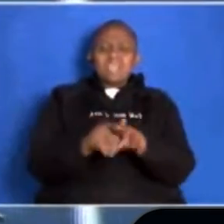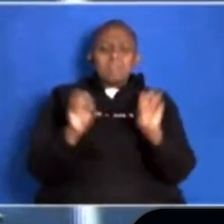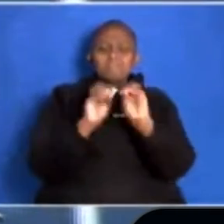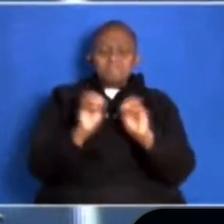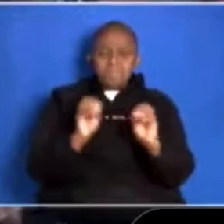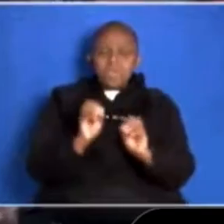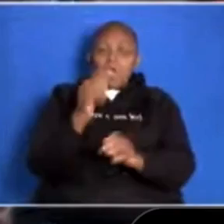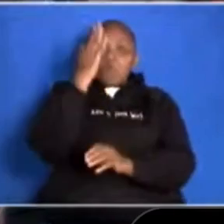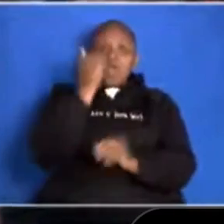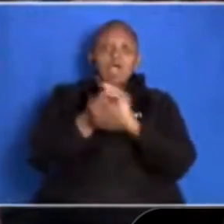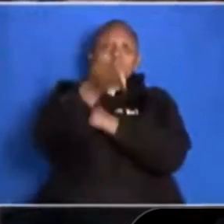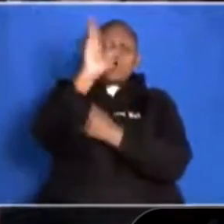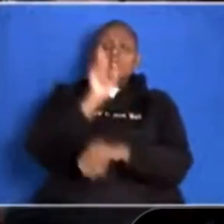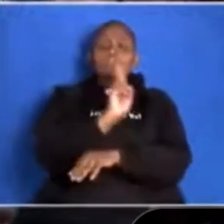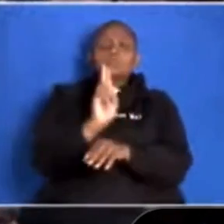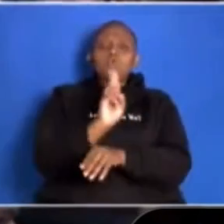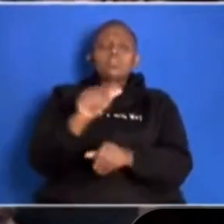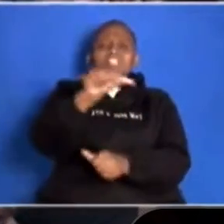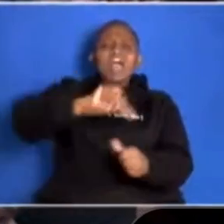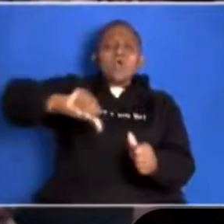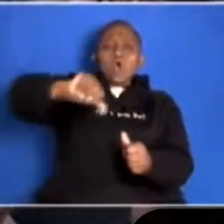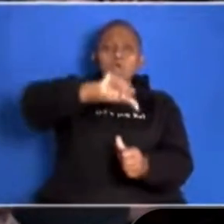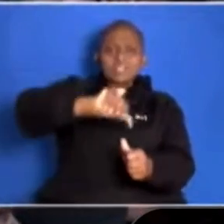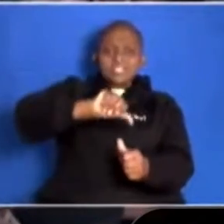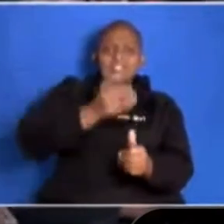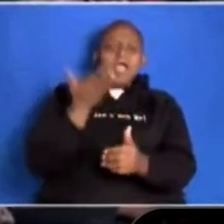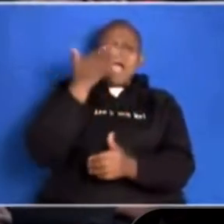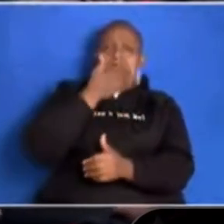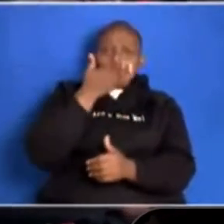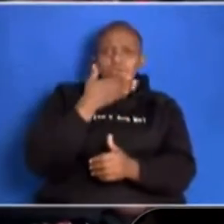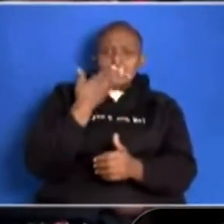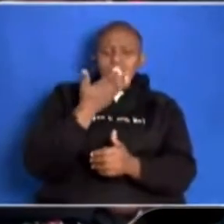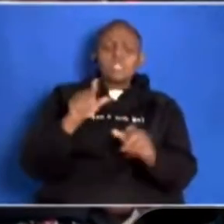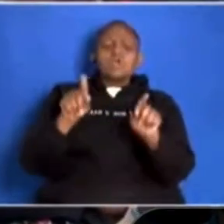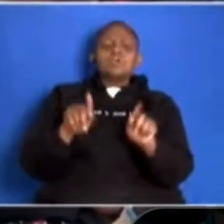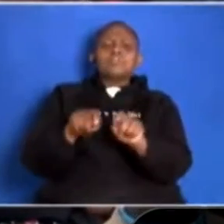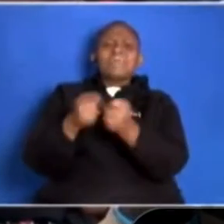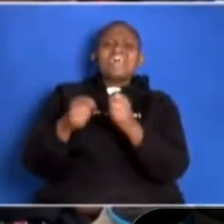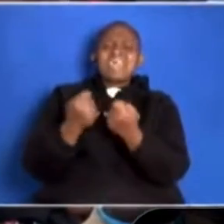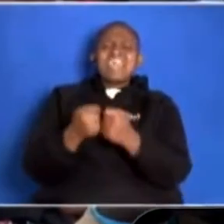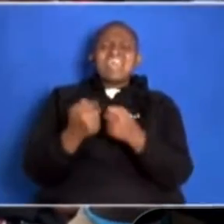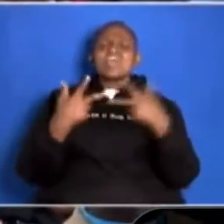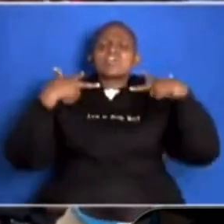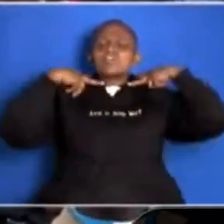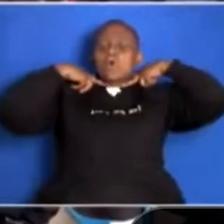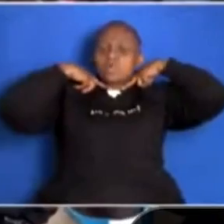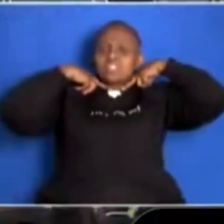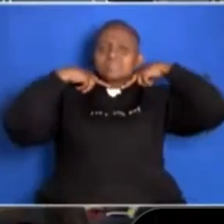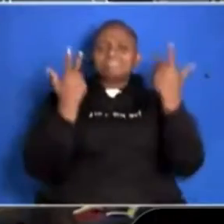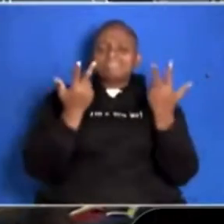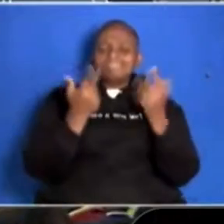tena. Because God uses the anointing Mungu anatumia mafuta to break and destroy yokes. Akavunja na kuharibu